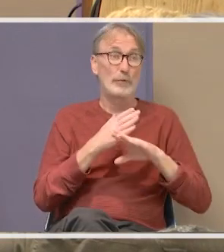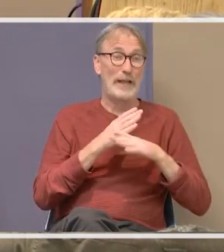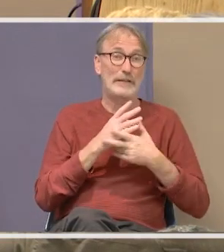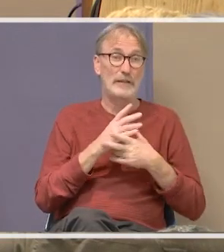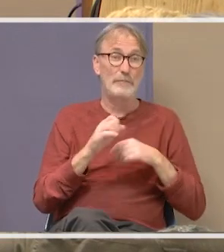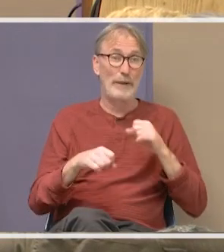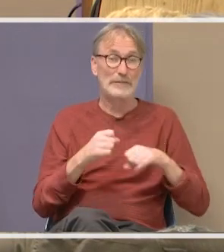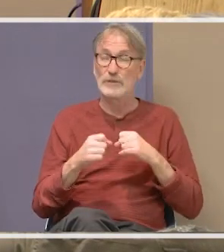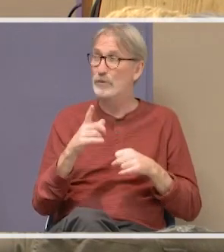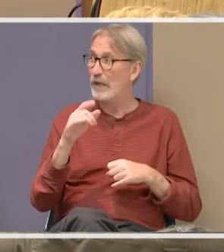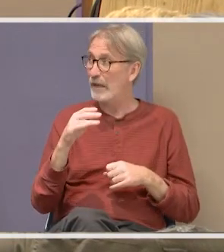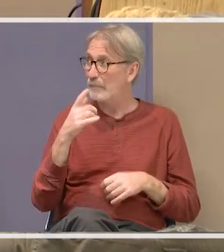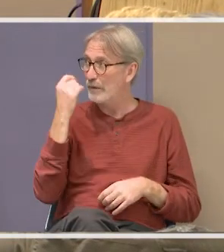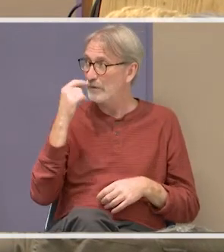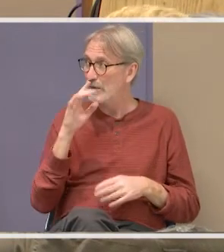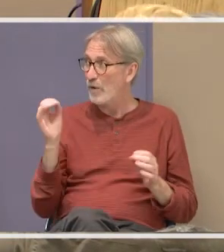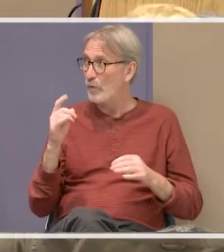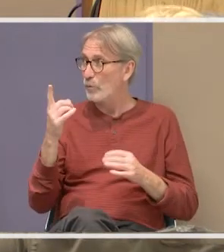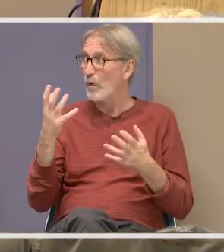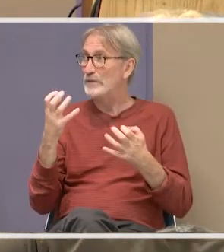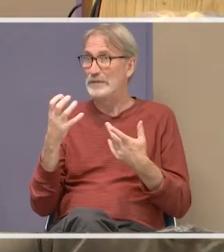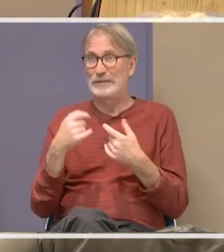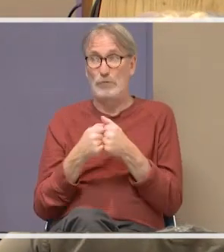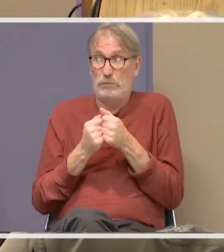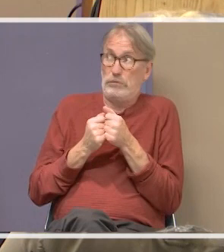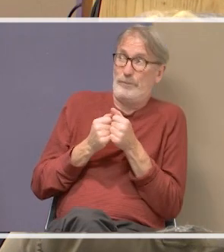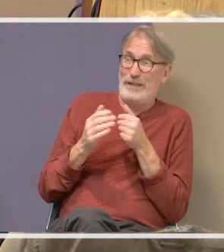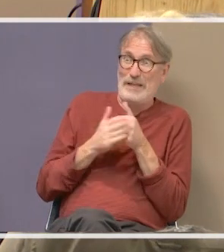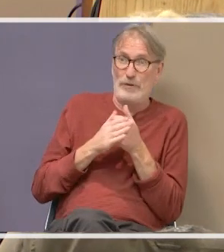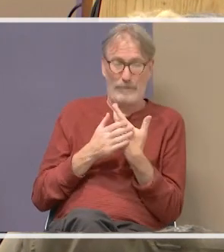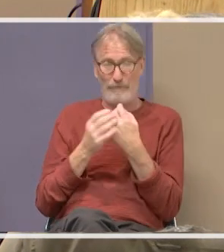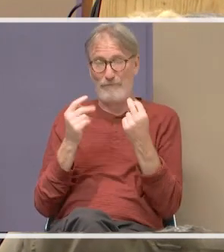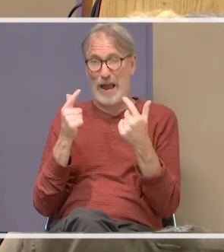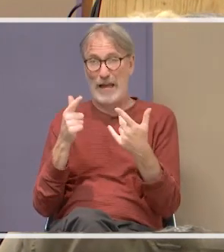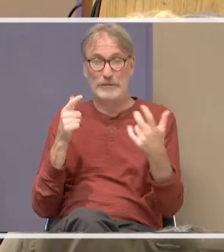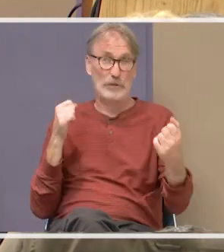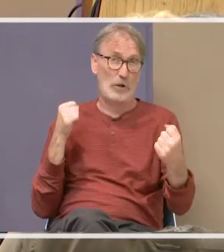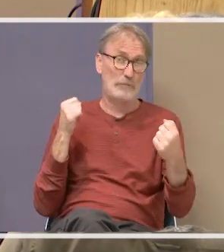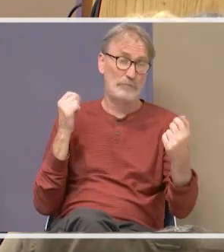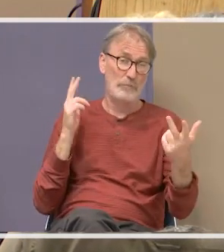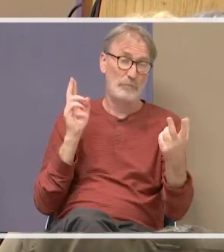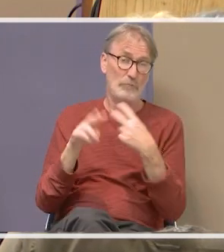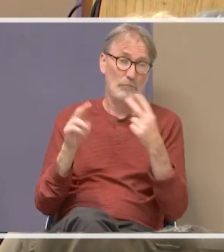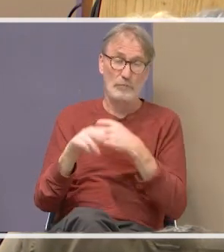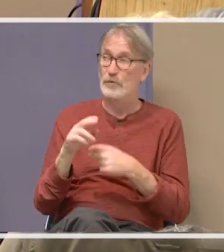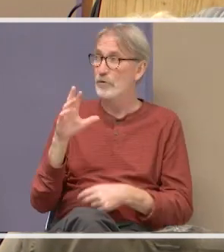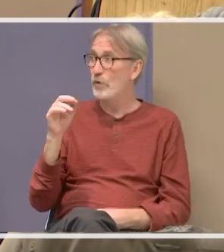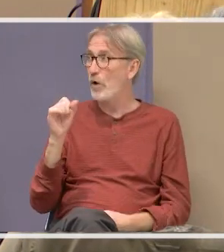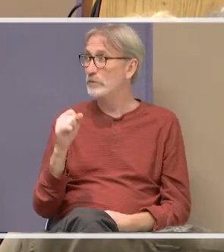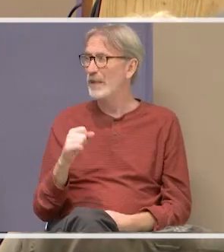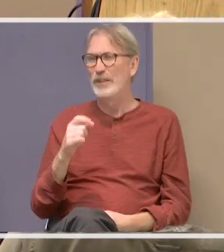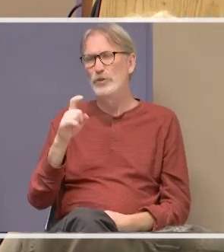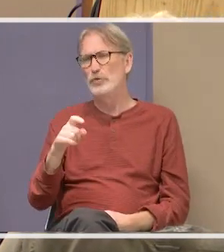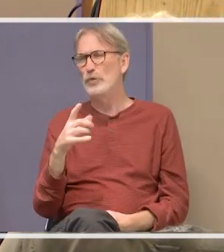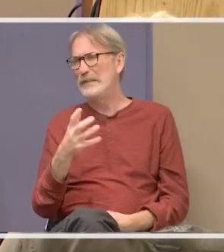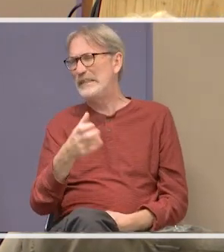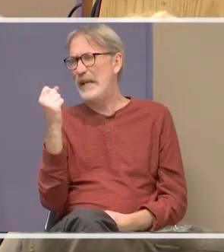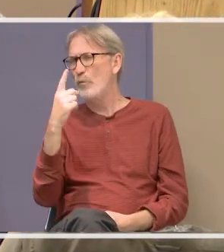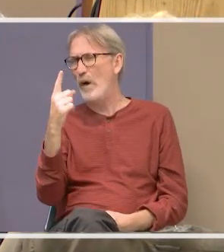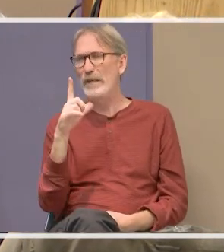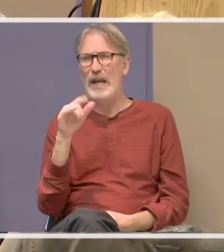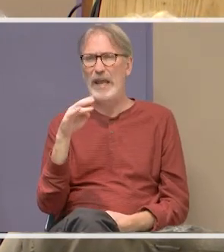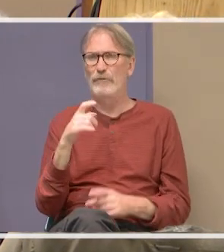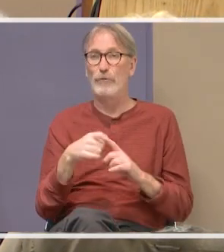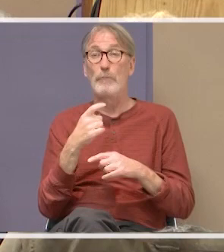because nobody wants to walk next to a 50-mile-an-hour car. So if you're taking a lane, take a lane, put a boulevard